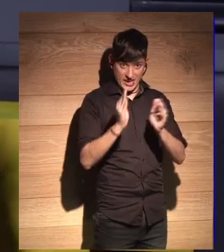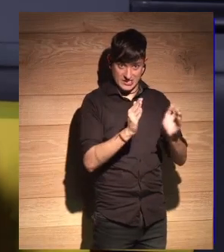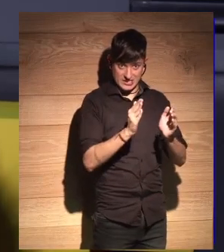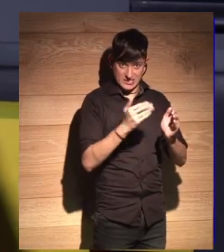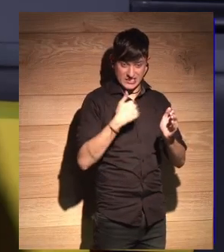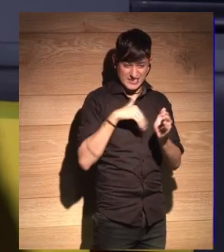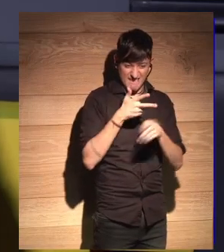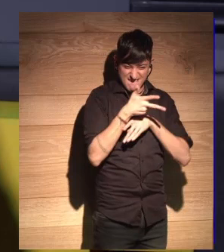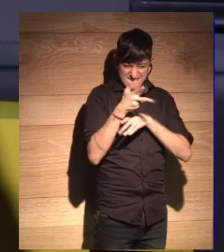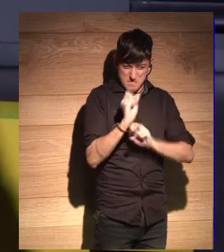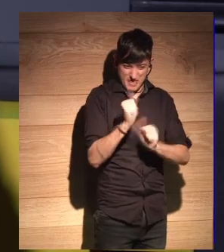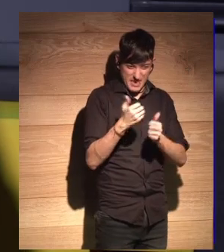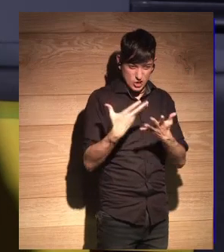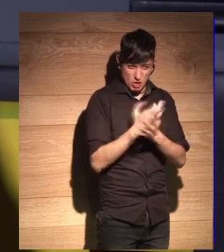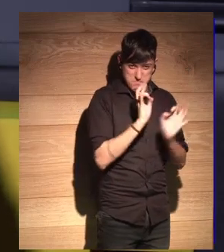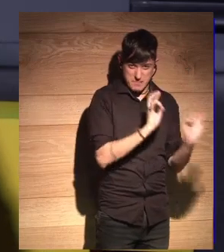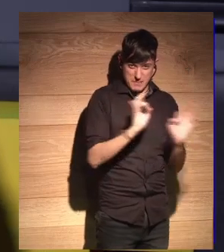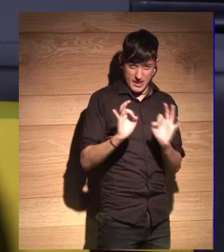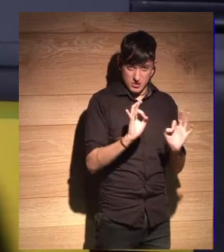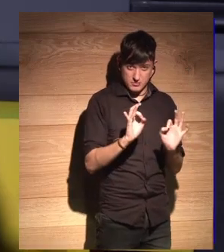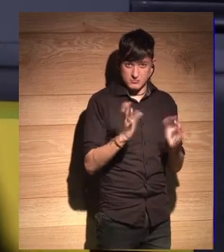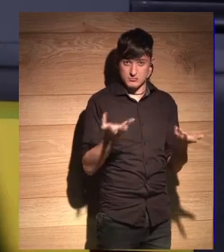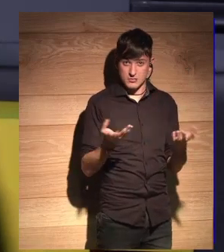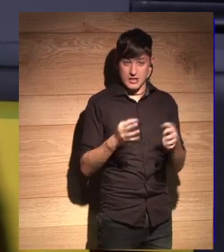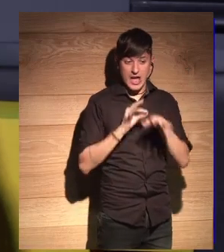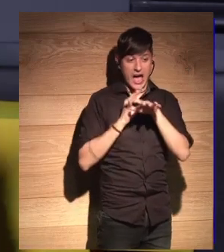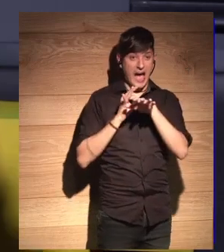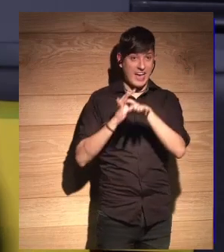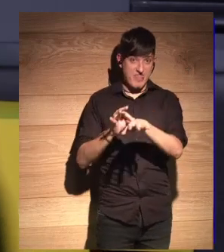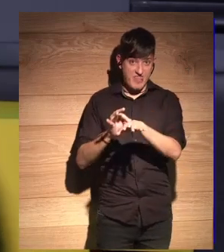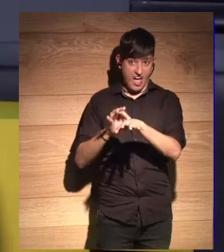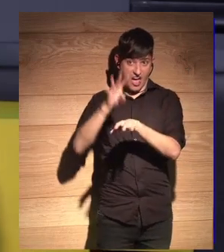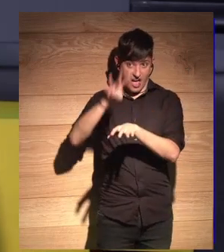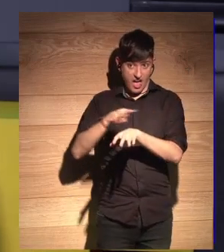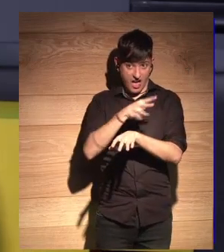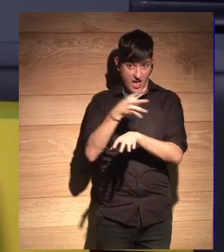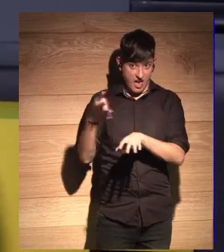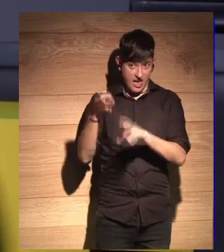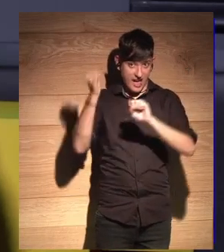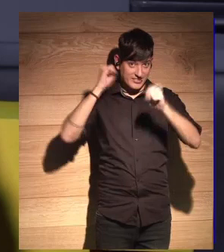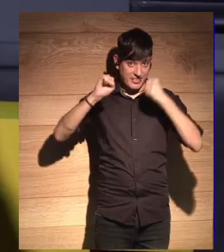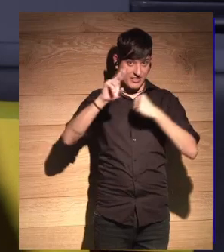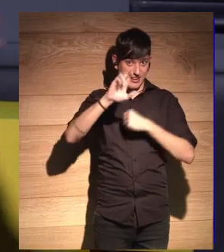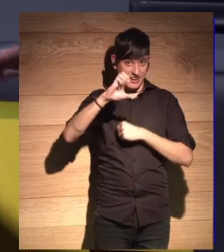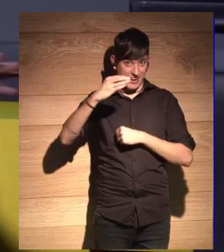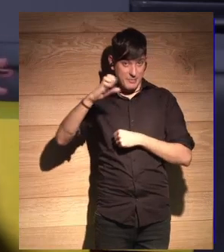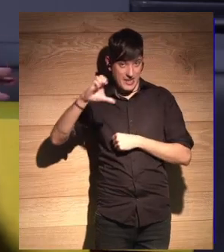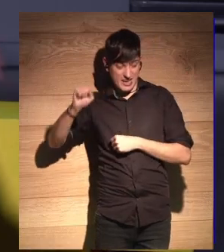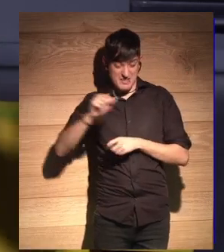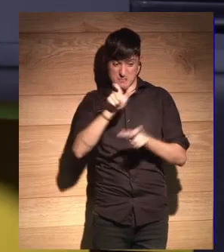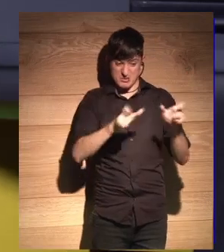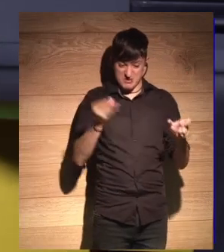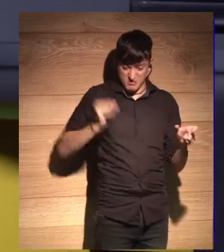with Rebecca's schedule as a movie star and all the people doing it for very little money. And Rebecca's father passed away, and I had to